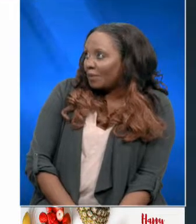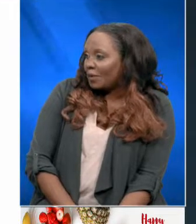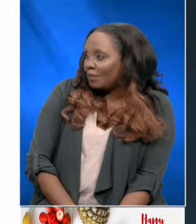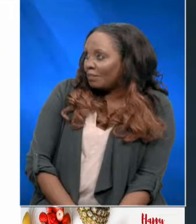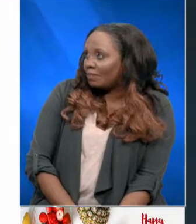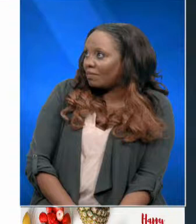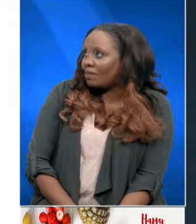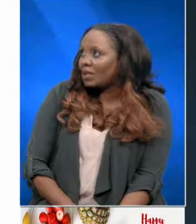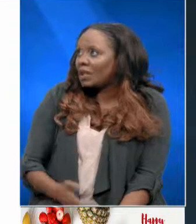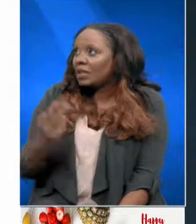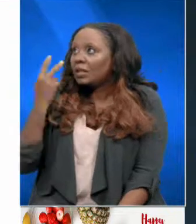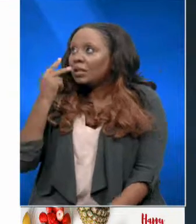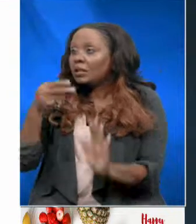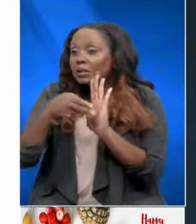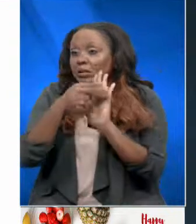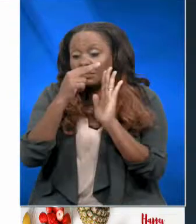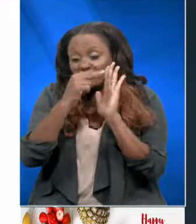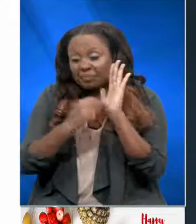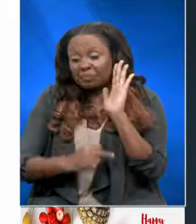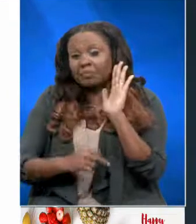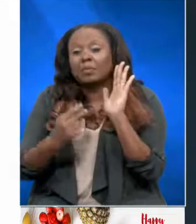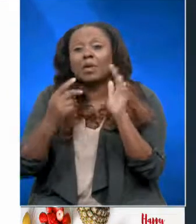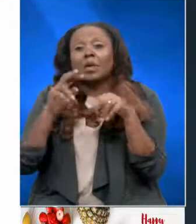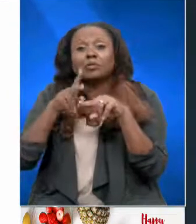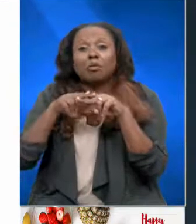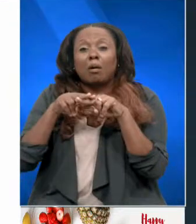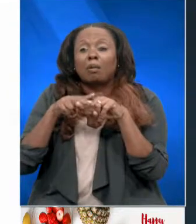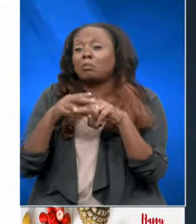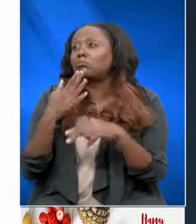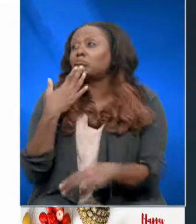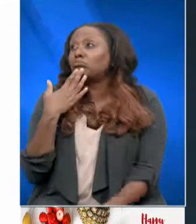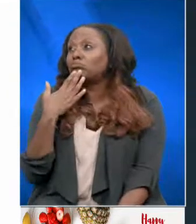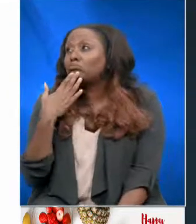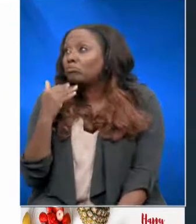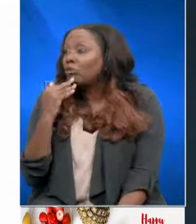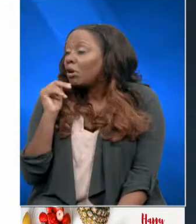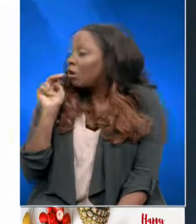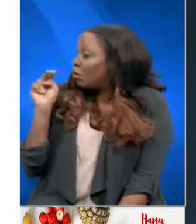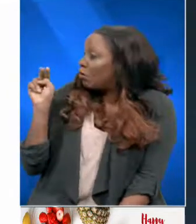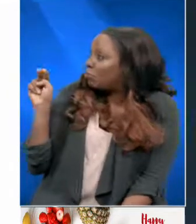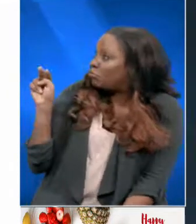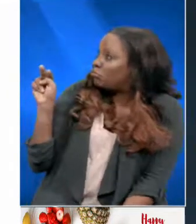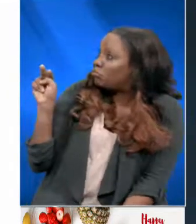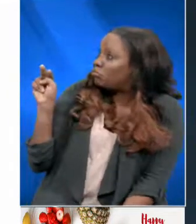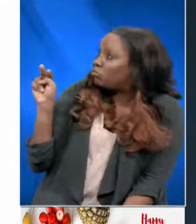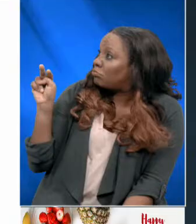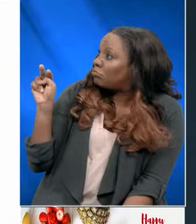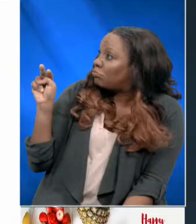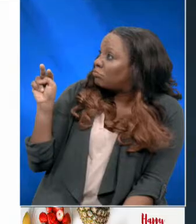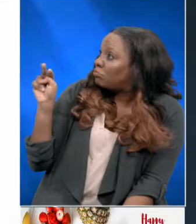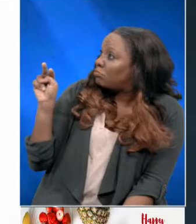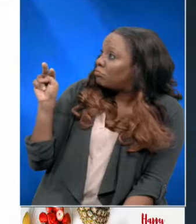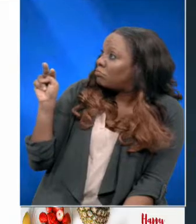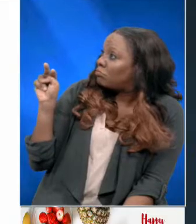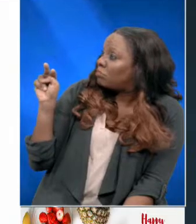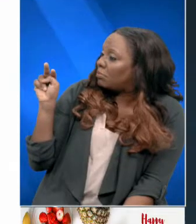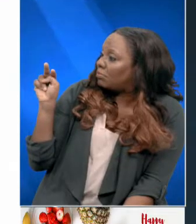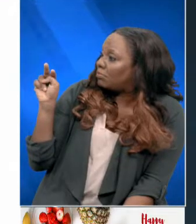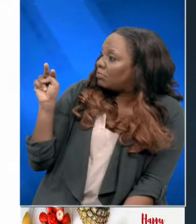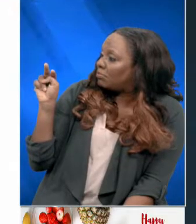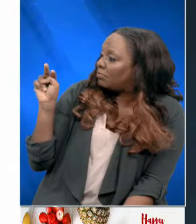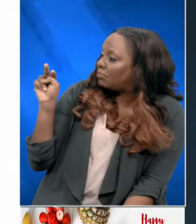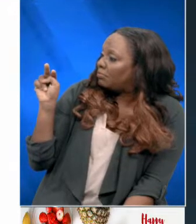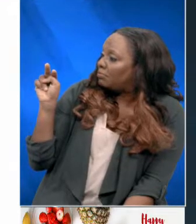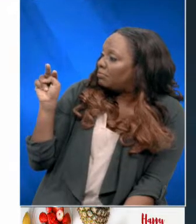beef, salt, sugar, there's a preservative in it, which is sodium nitrate.